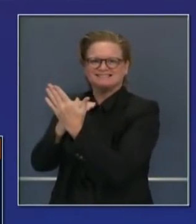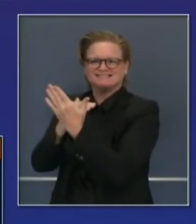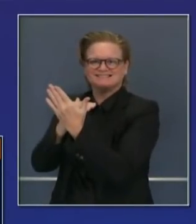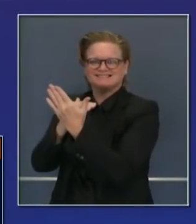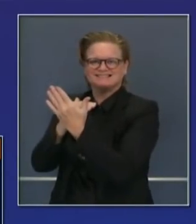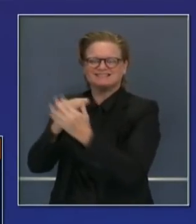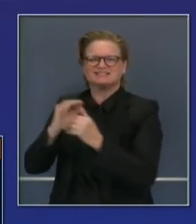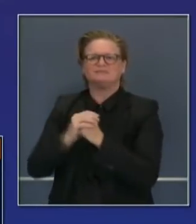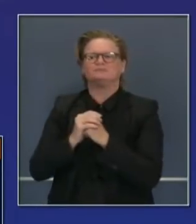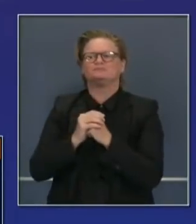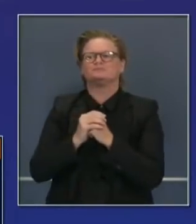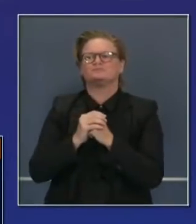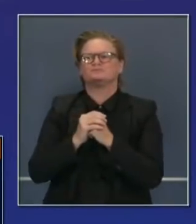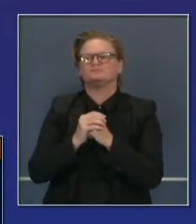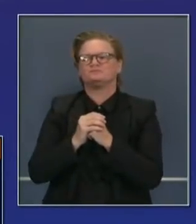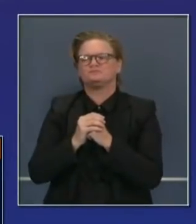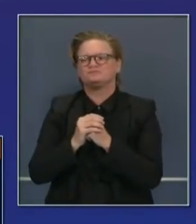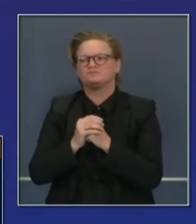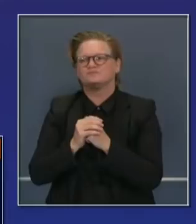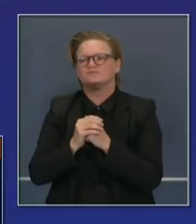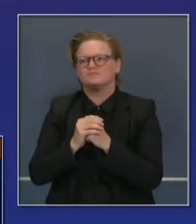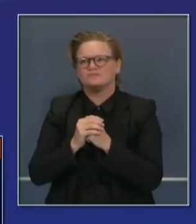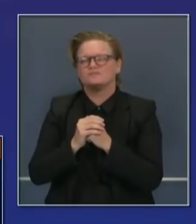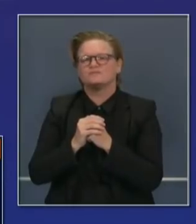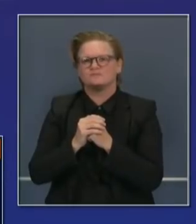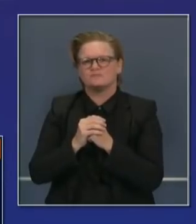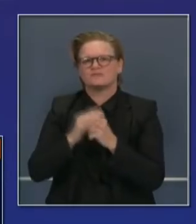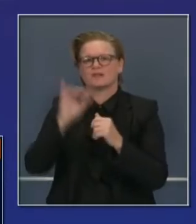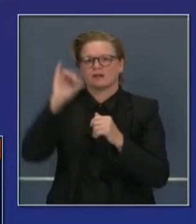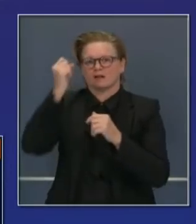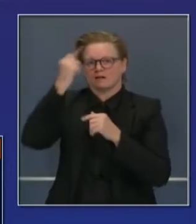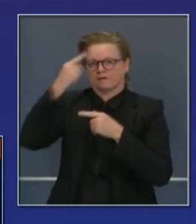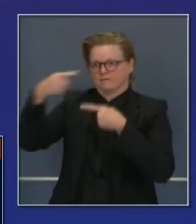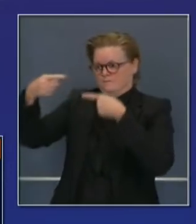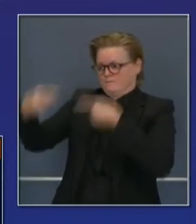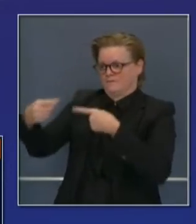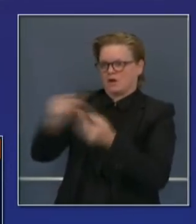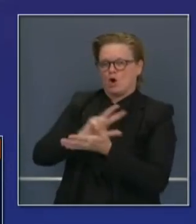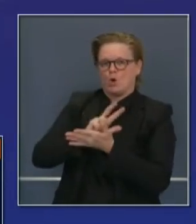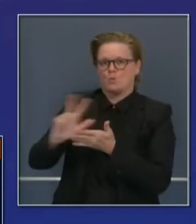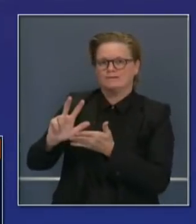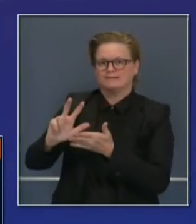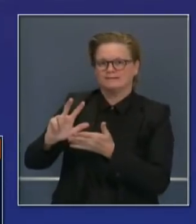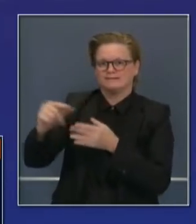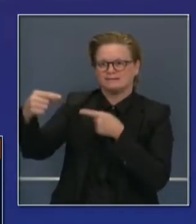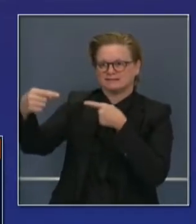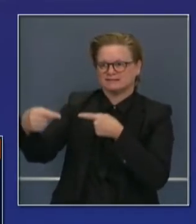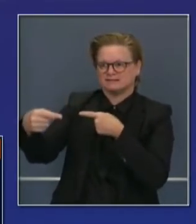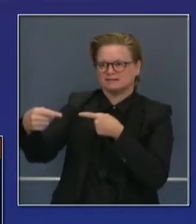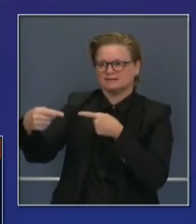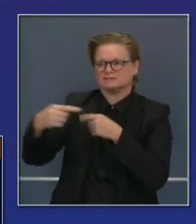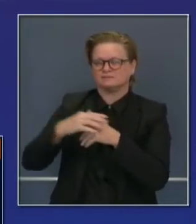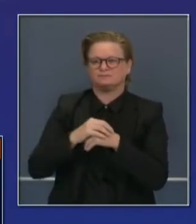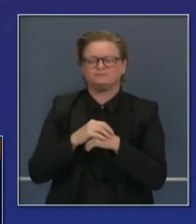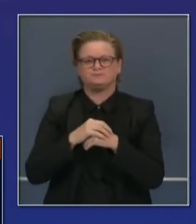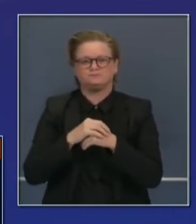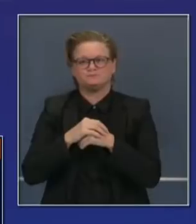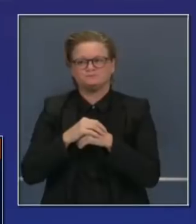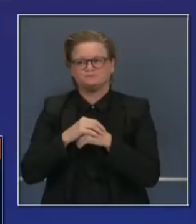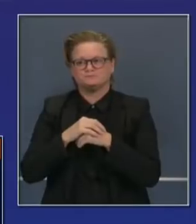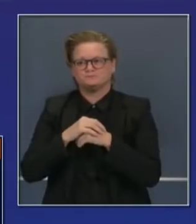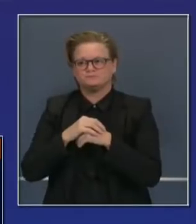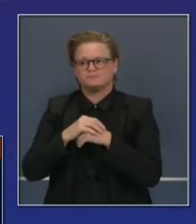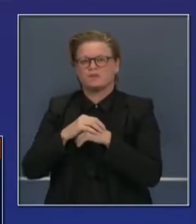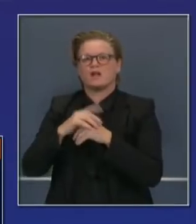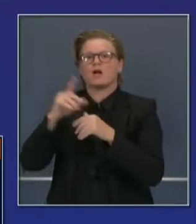soonest. So we will look 3 weeks from whenever a region passes that initial less than 15%